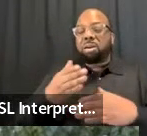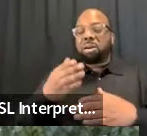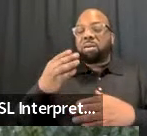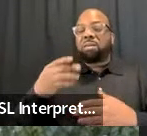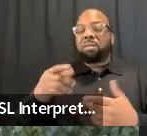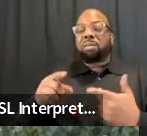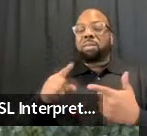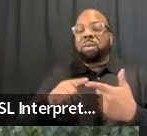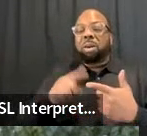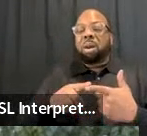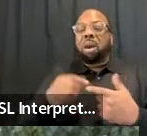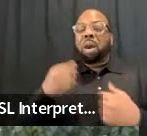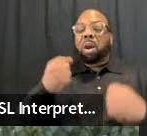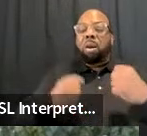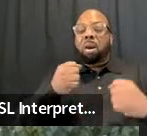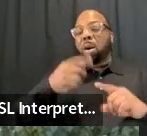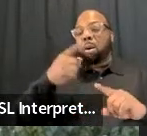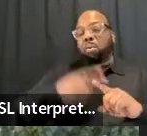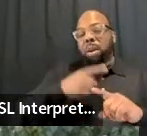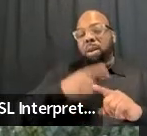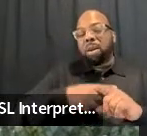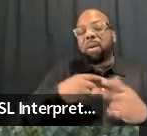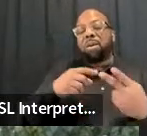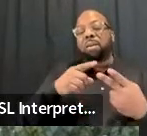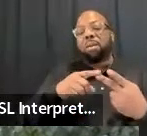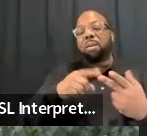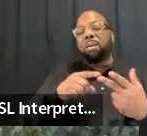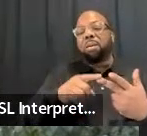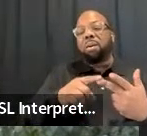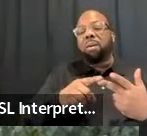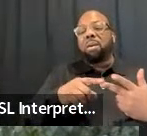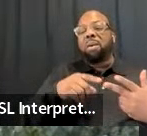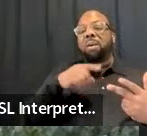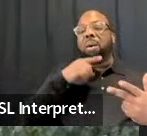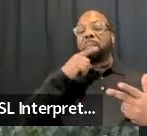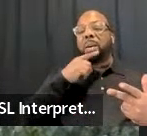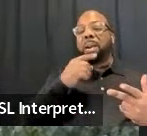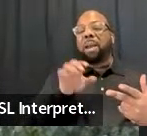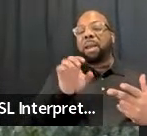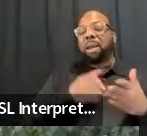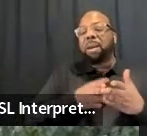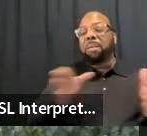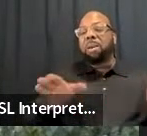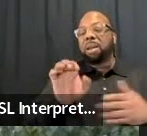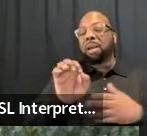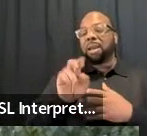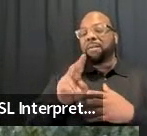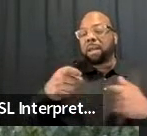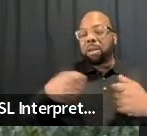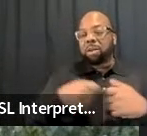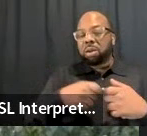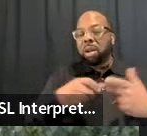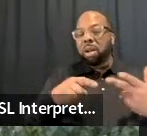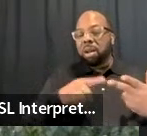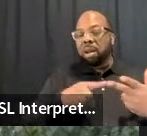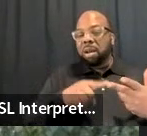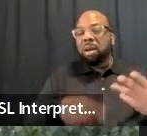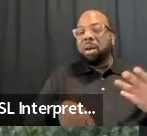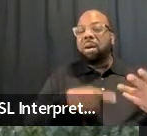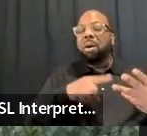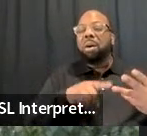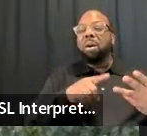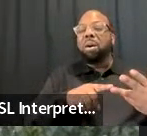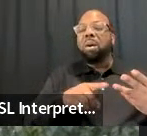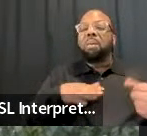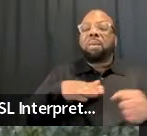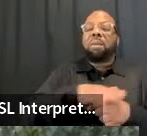car rental services, by public EV charging, like we discussed in the previous slide, or where the district